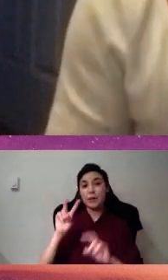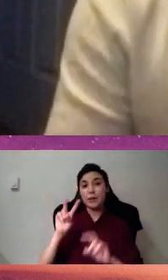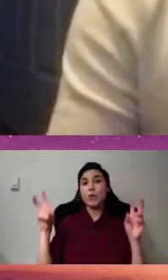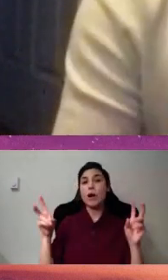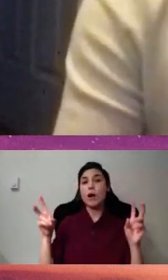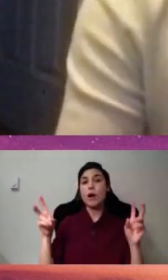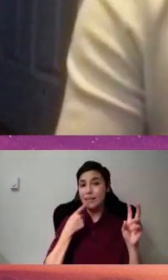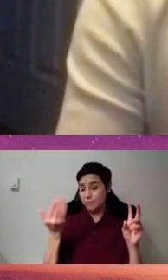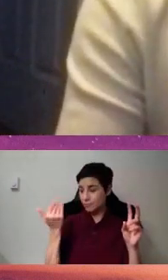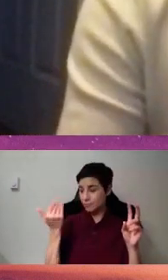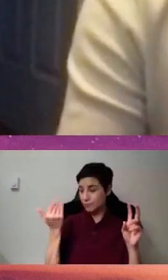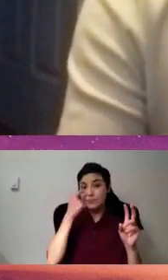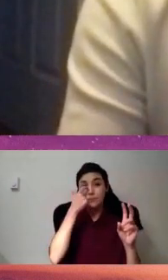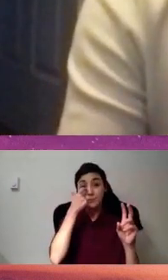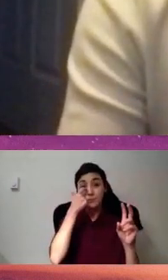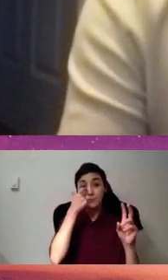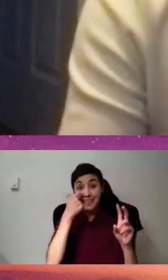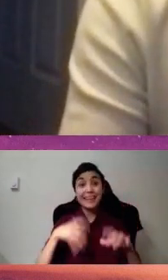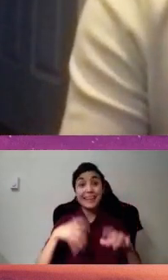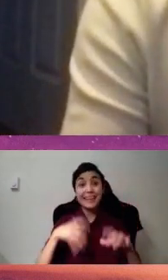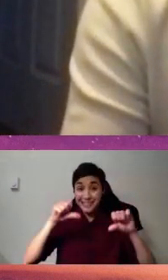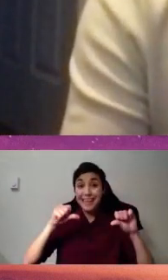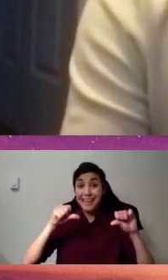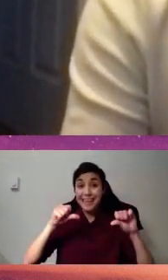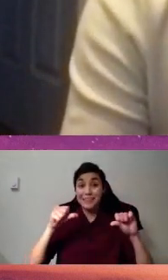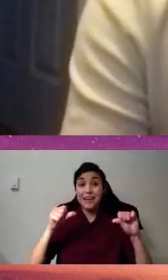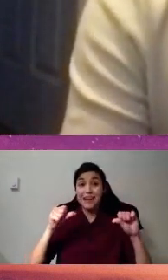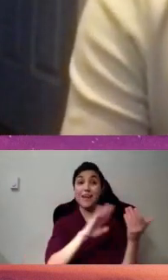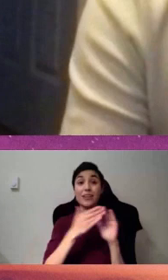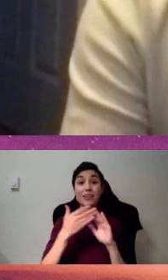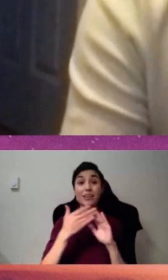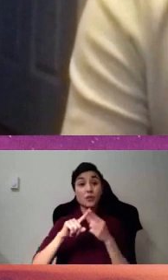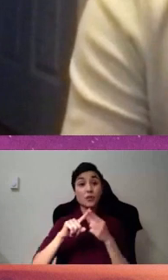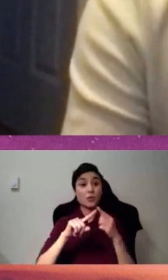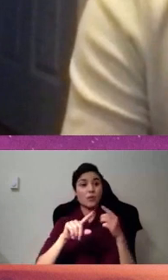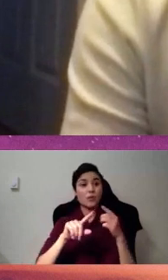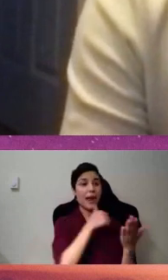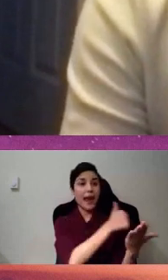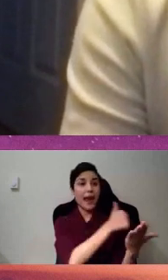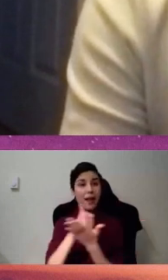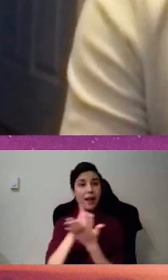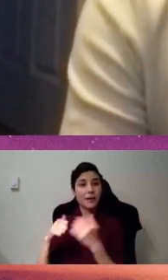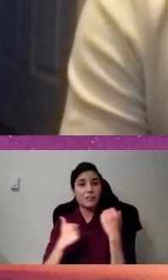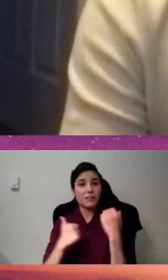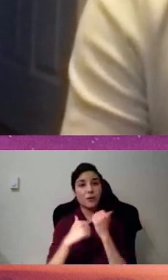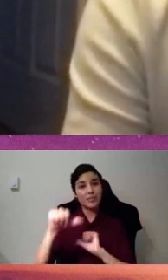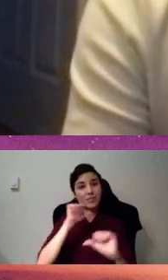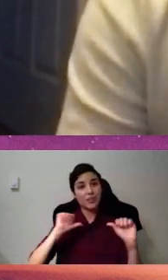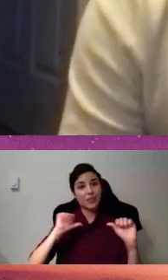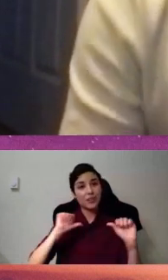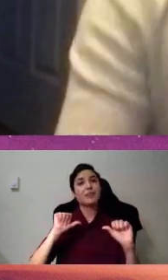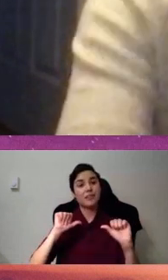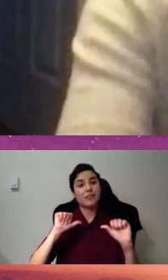together and support one another. So, yeah. Thank you.